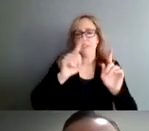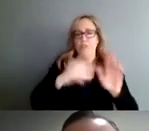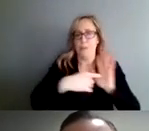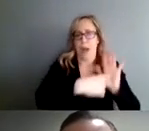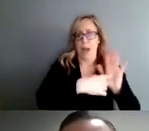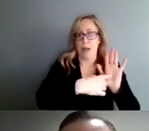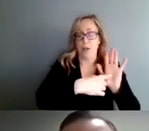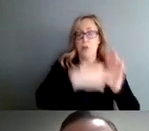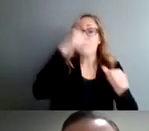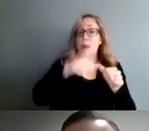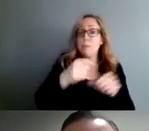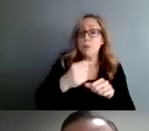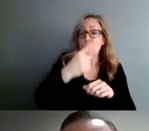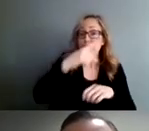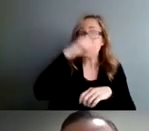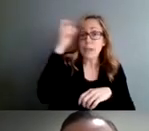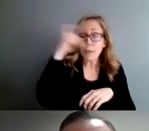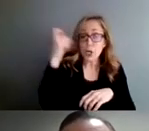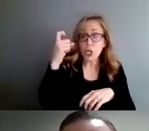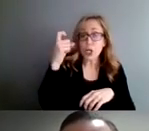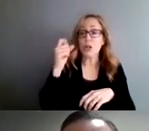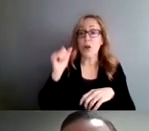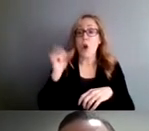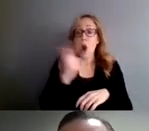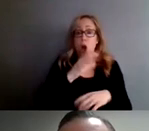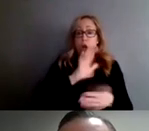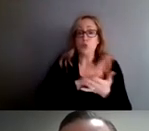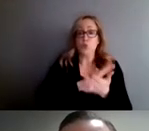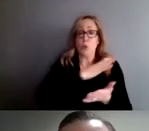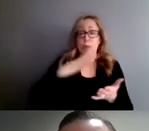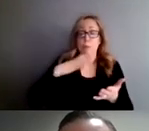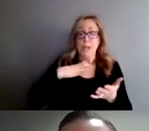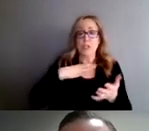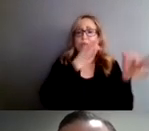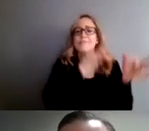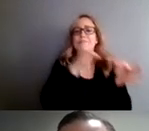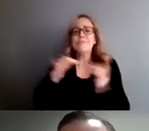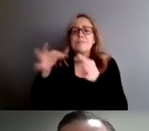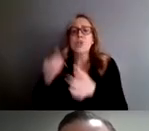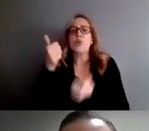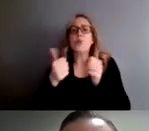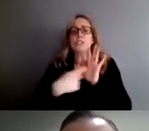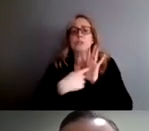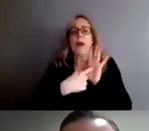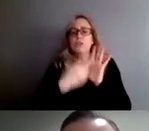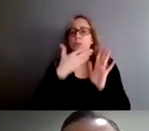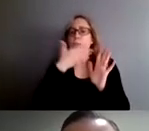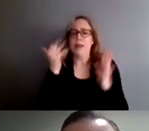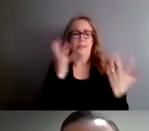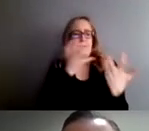summer, each local school committee, including ours here in Lowell, was making determinations about the model that best represented what the